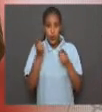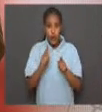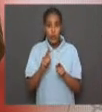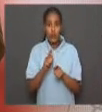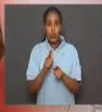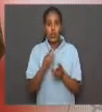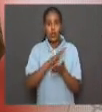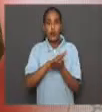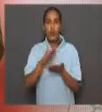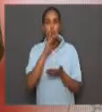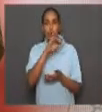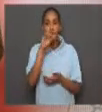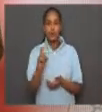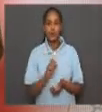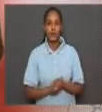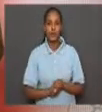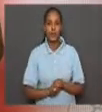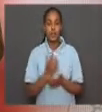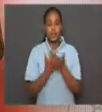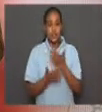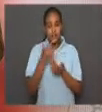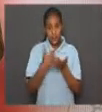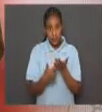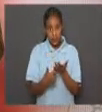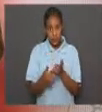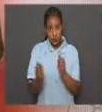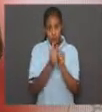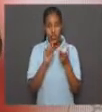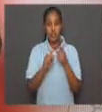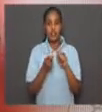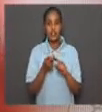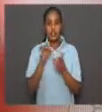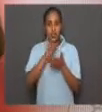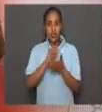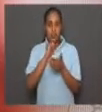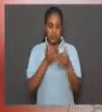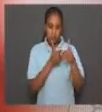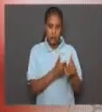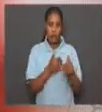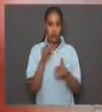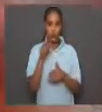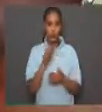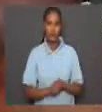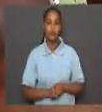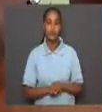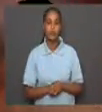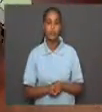is impure? Discuss this with a classmate that is close to you.